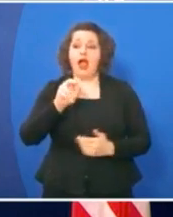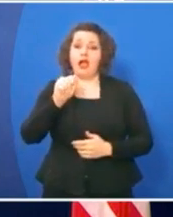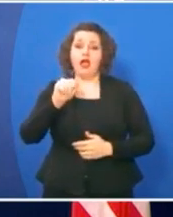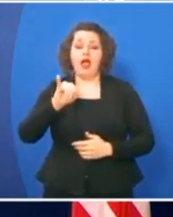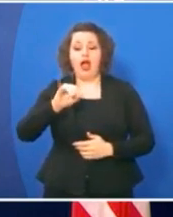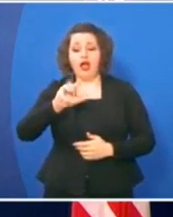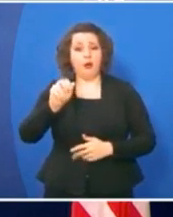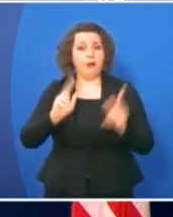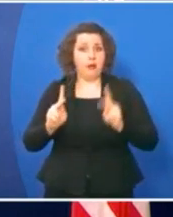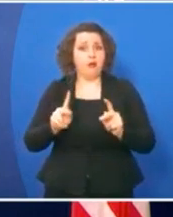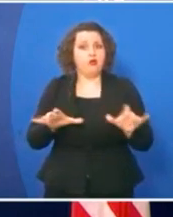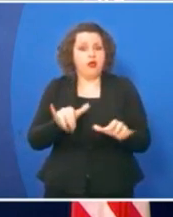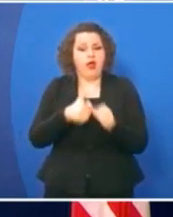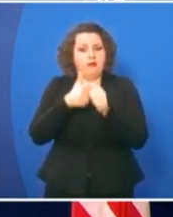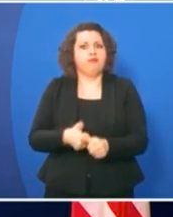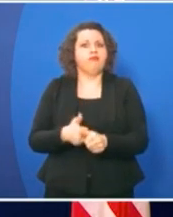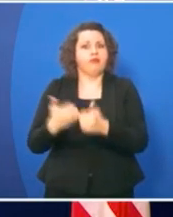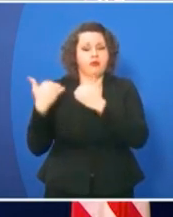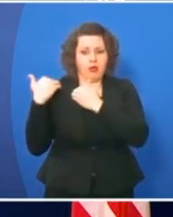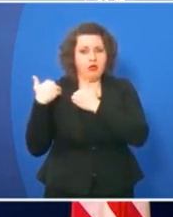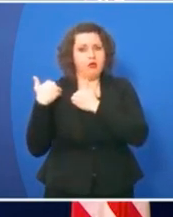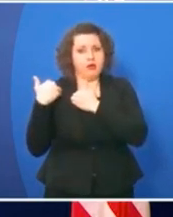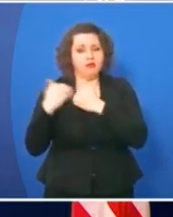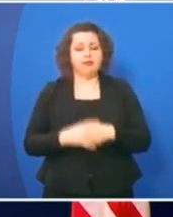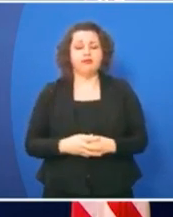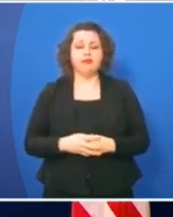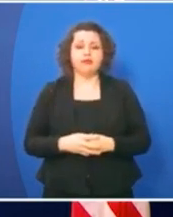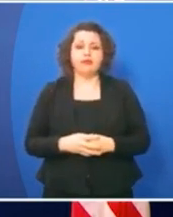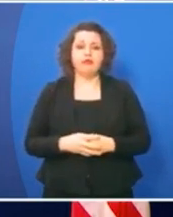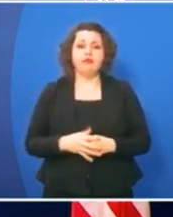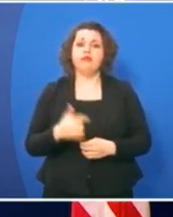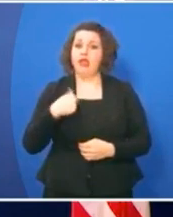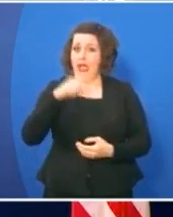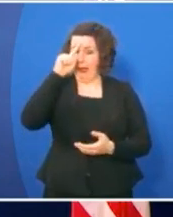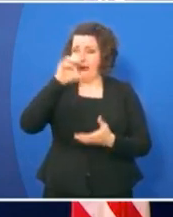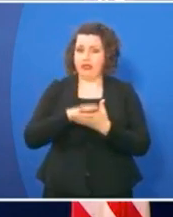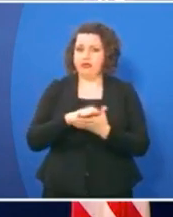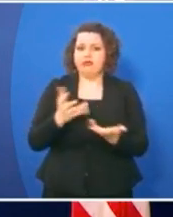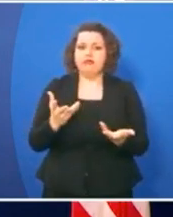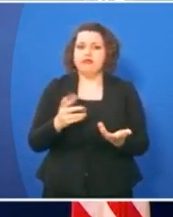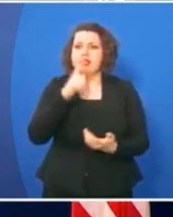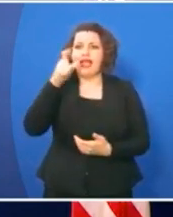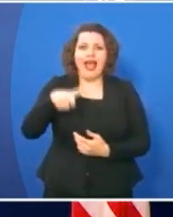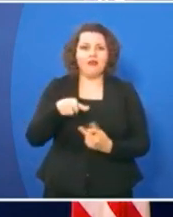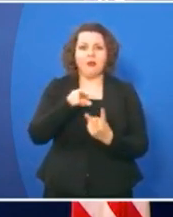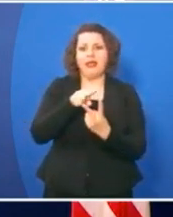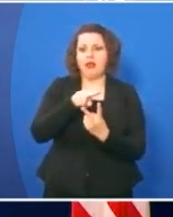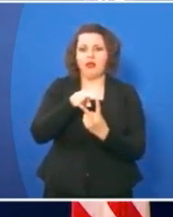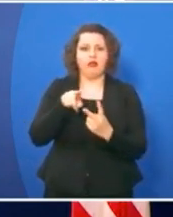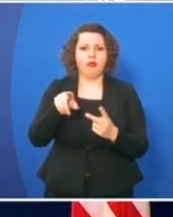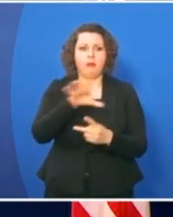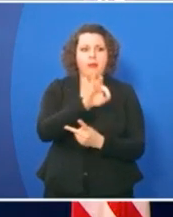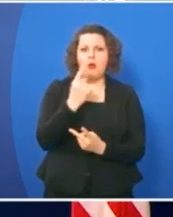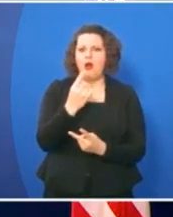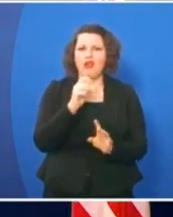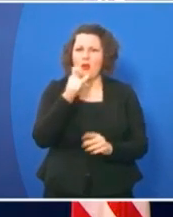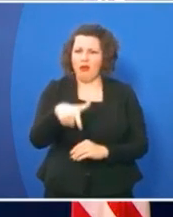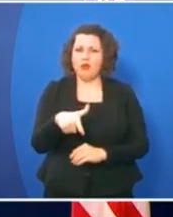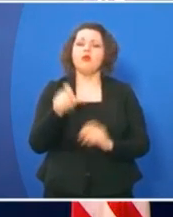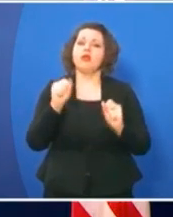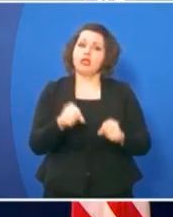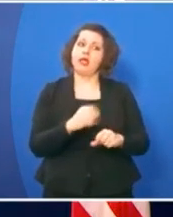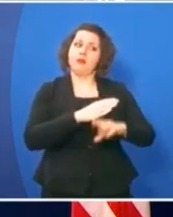being responsible in the way that we're doing that. So I believe that it doesn't have to be either or. We can protect the health of